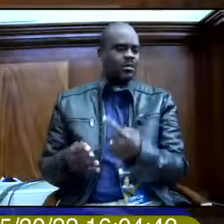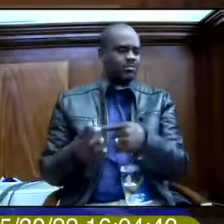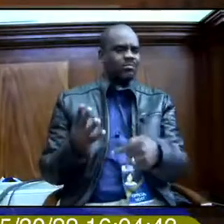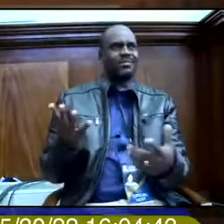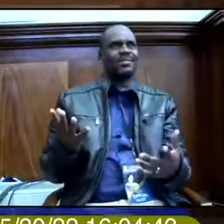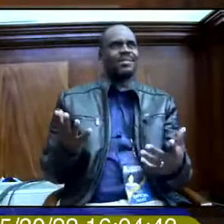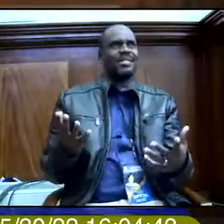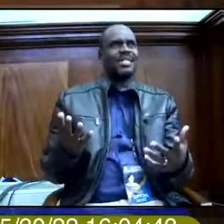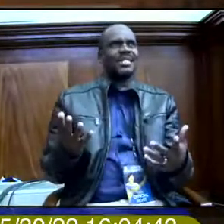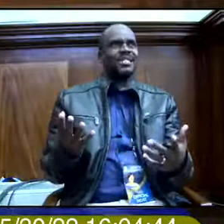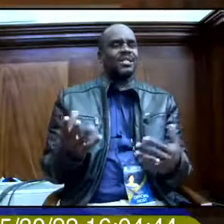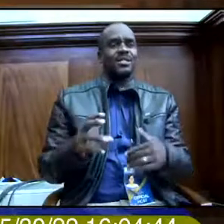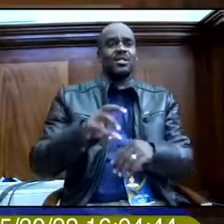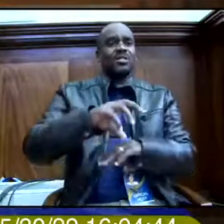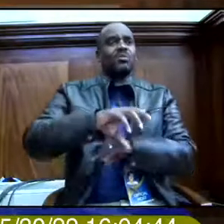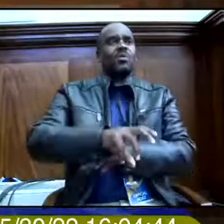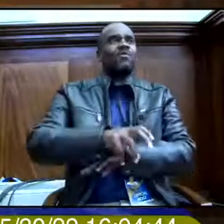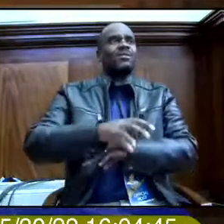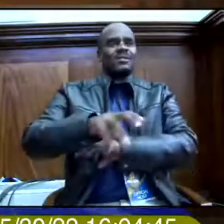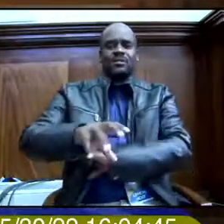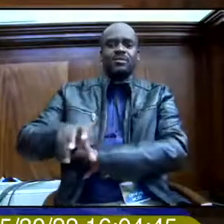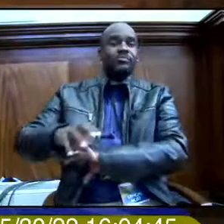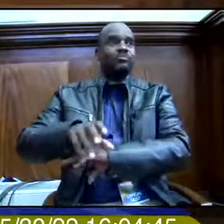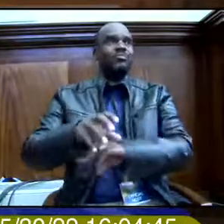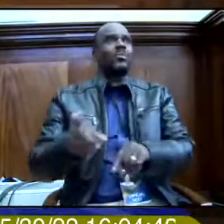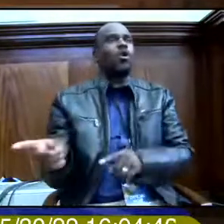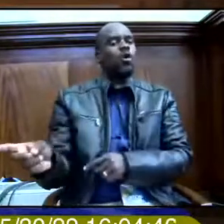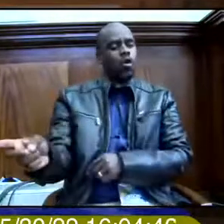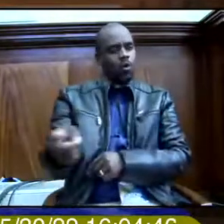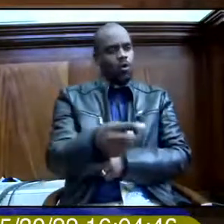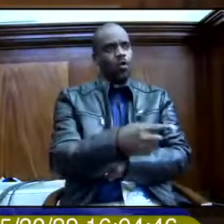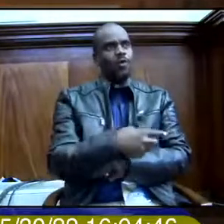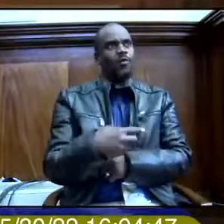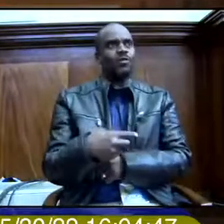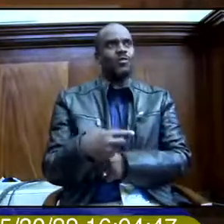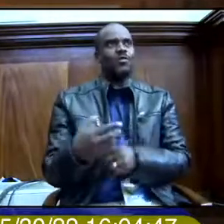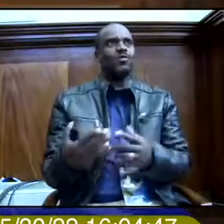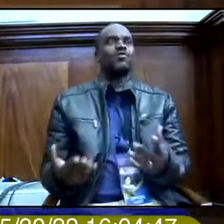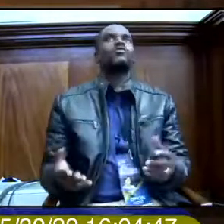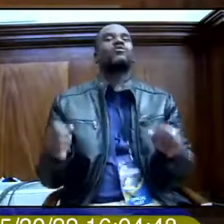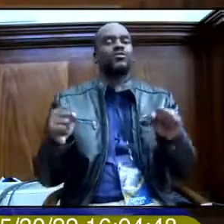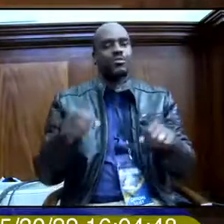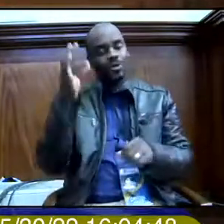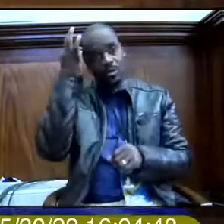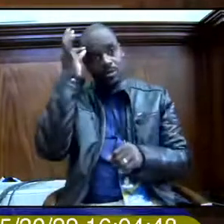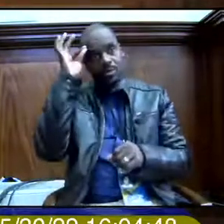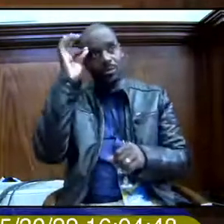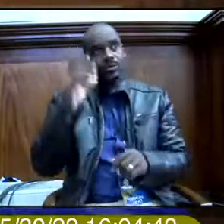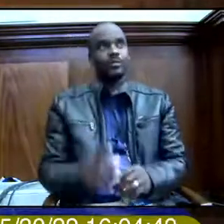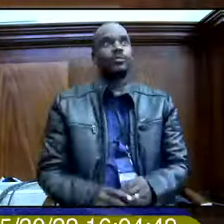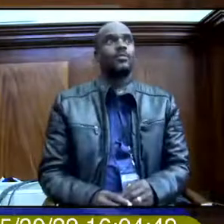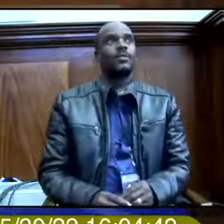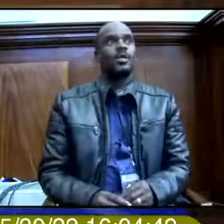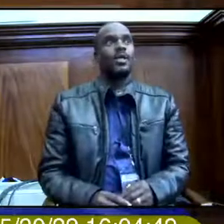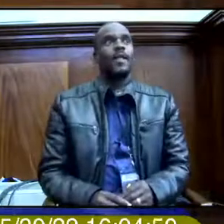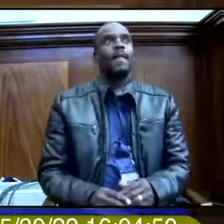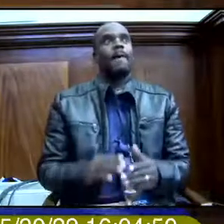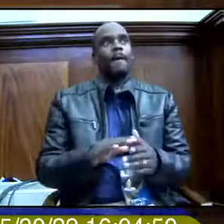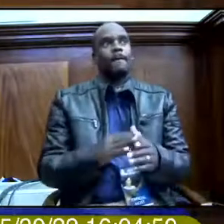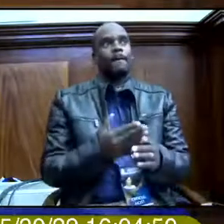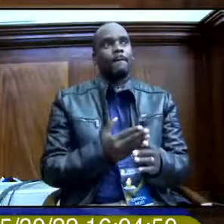provision of prisoners meals all those are outsourced how do we ensure that because you know